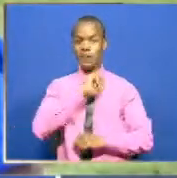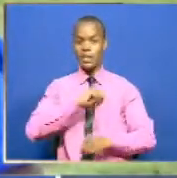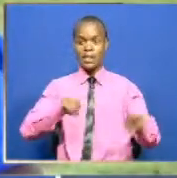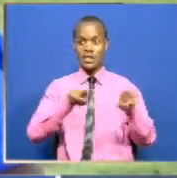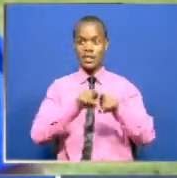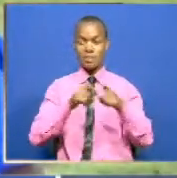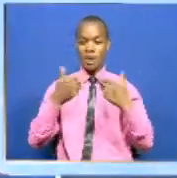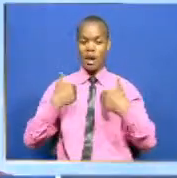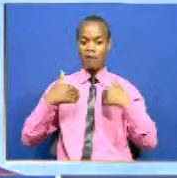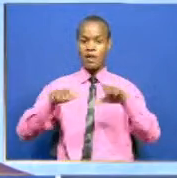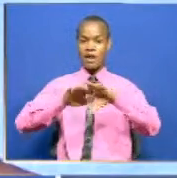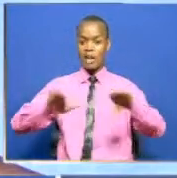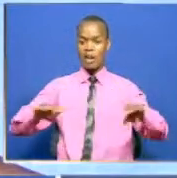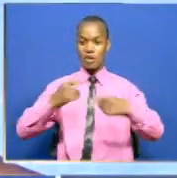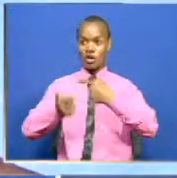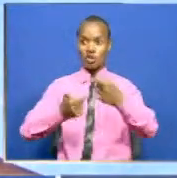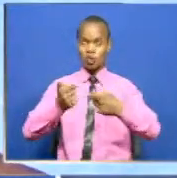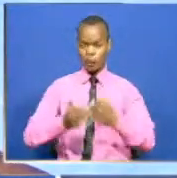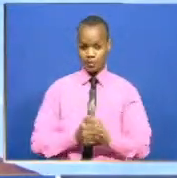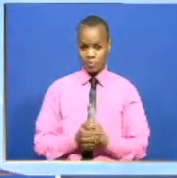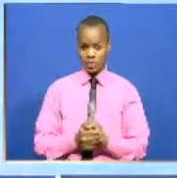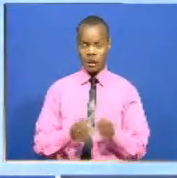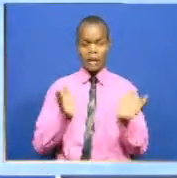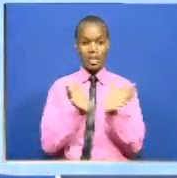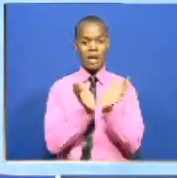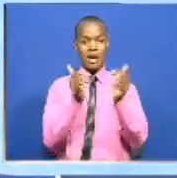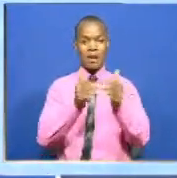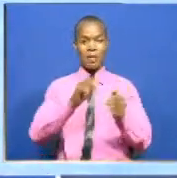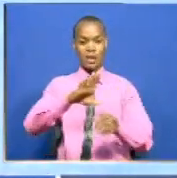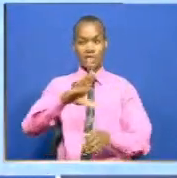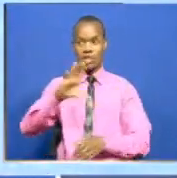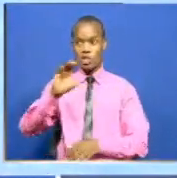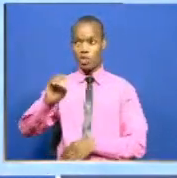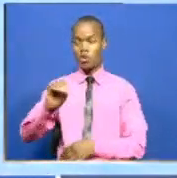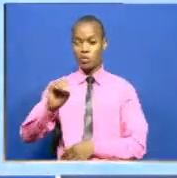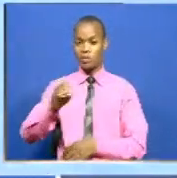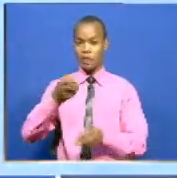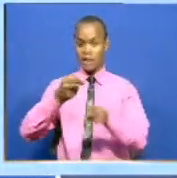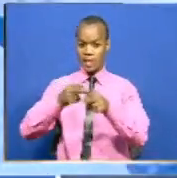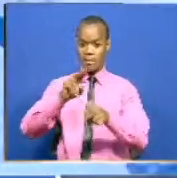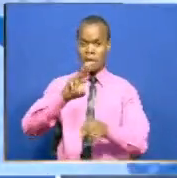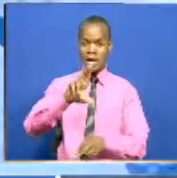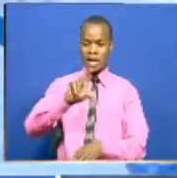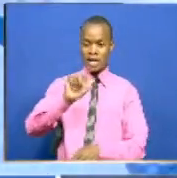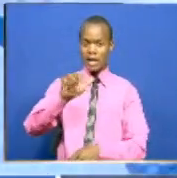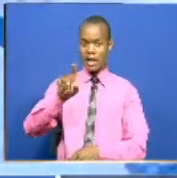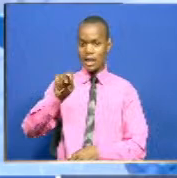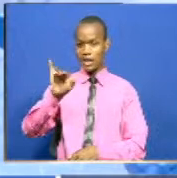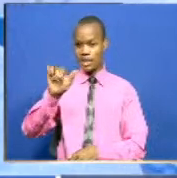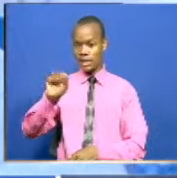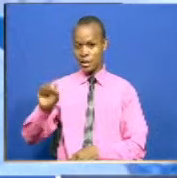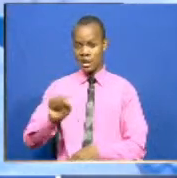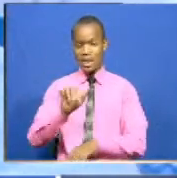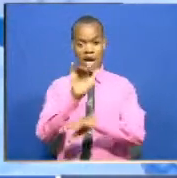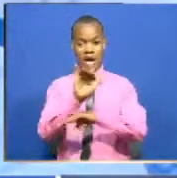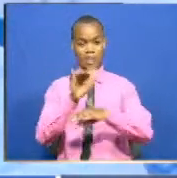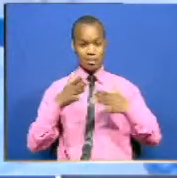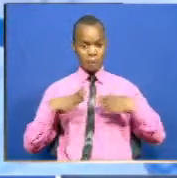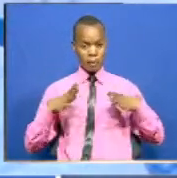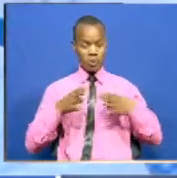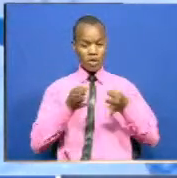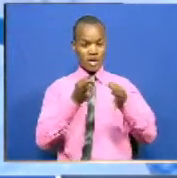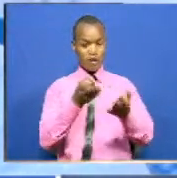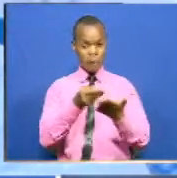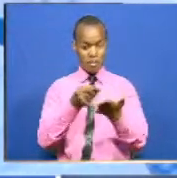mashamba inaendelea. The real estate company chief executive officer Gladys Wanjiko urged members who have money to buy land to